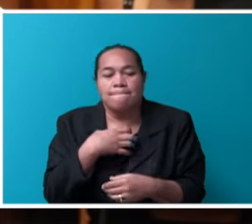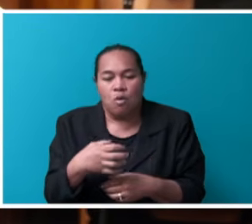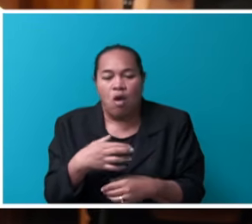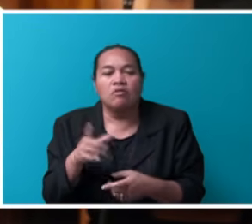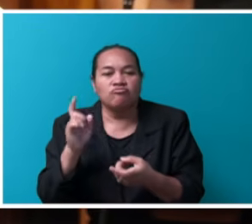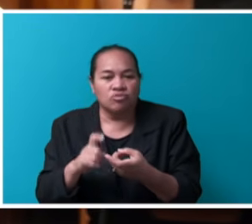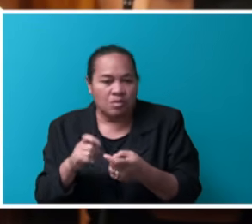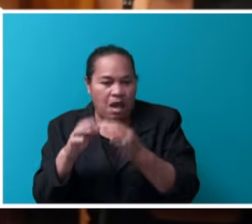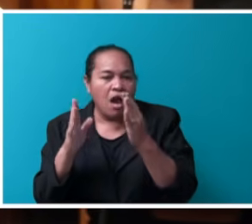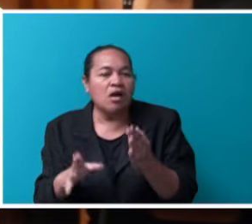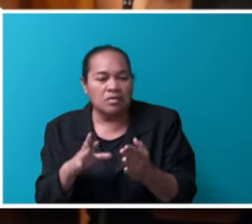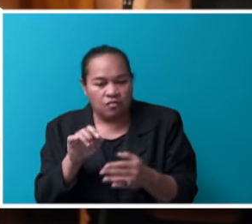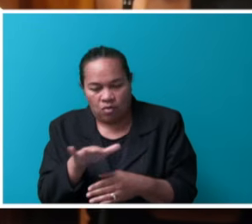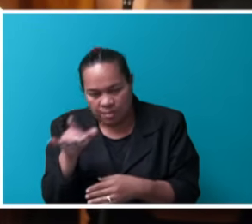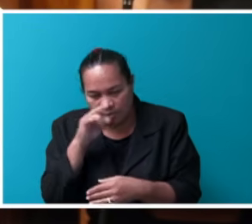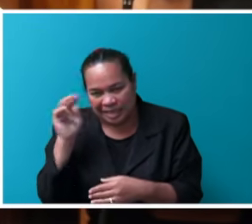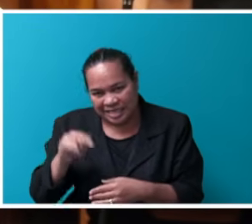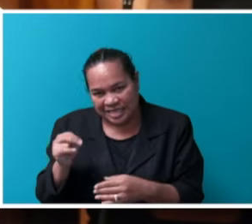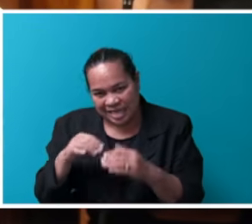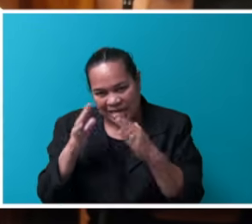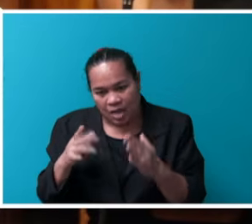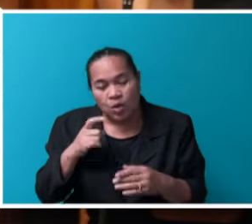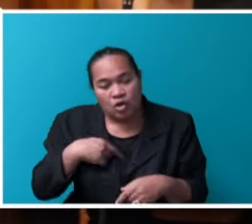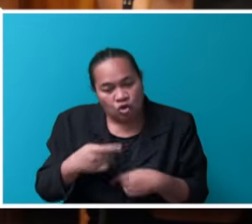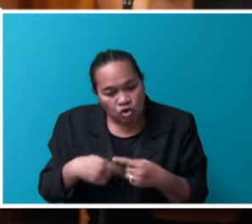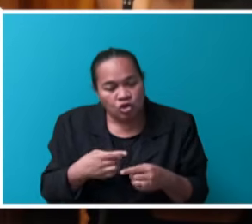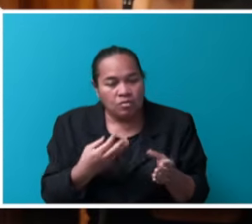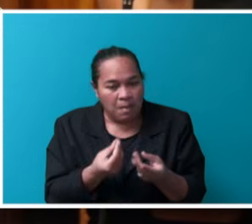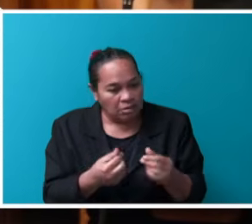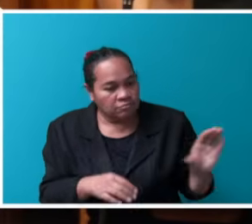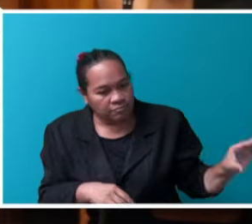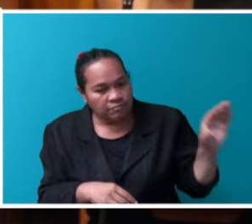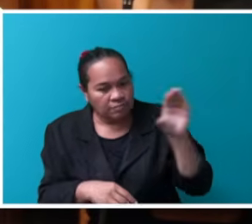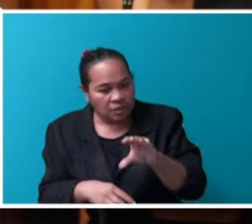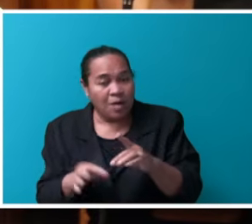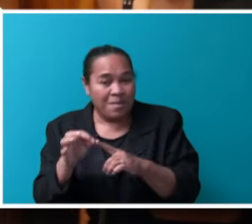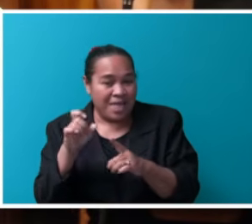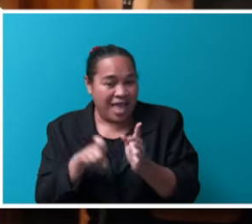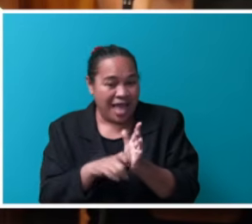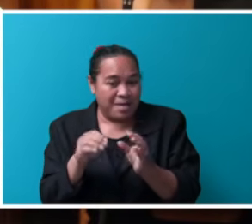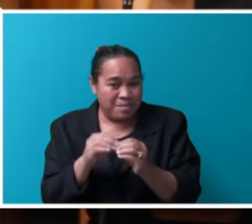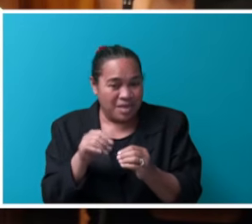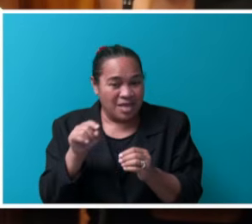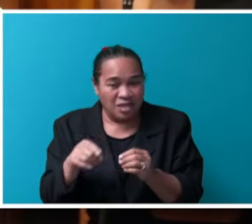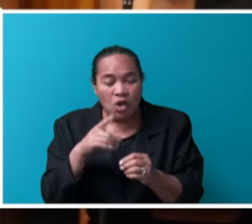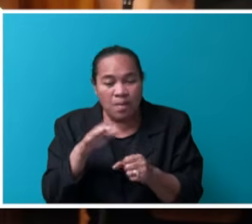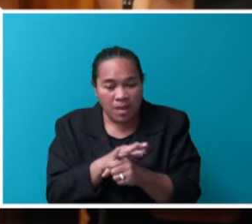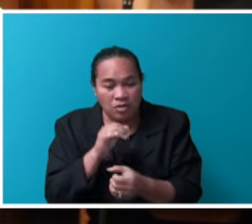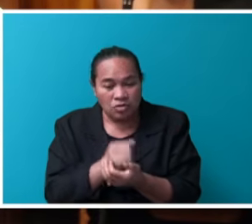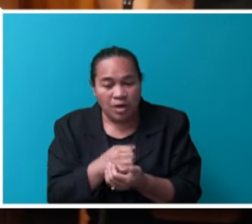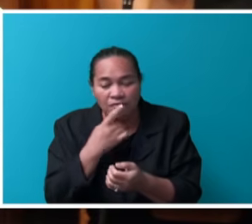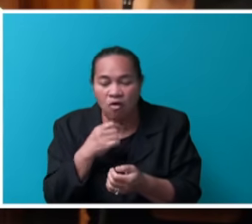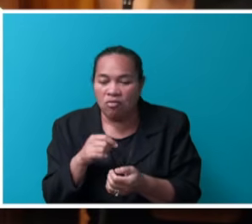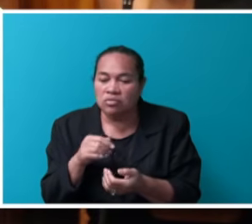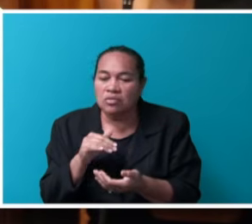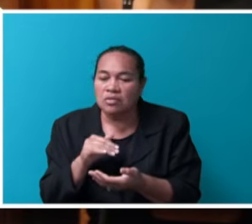for our people. We will continue to provide rental subsidy at PRB flats to ensure that it remains affordable to very low-income